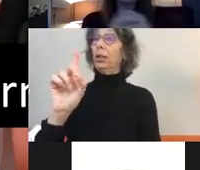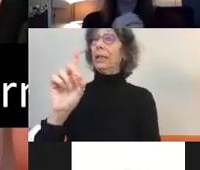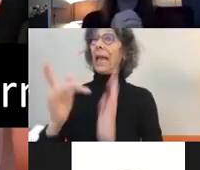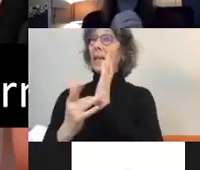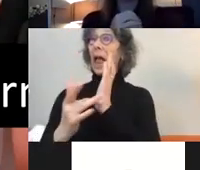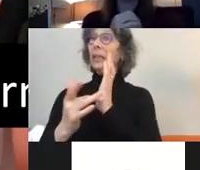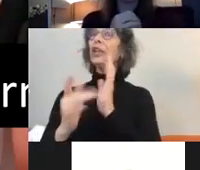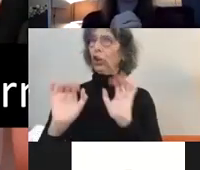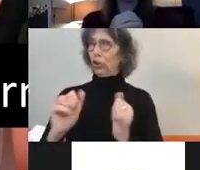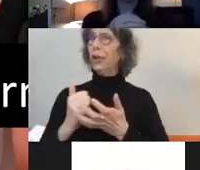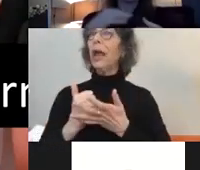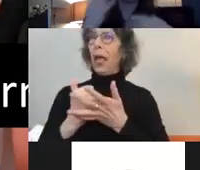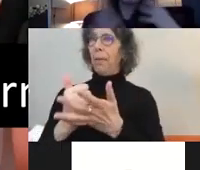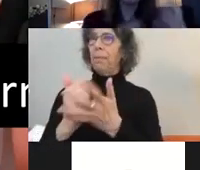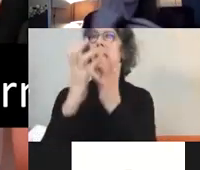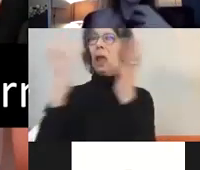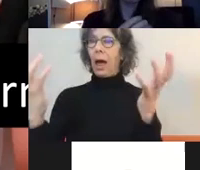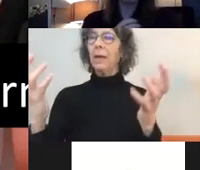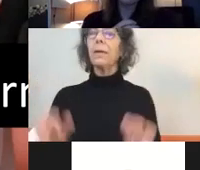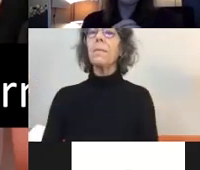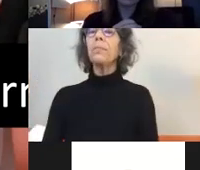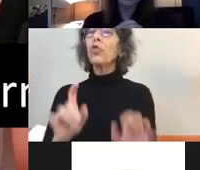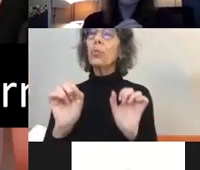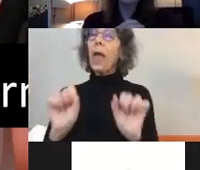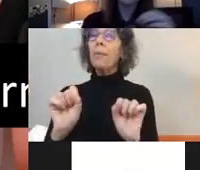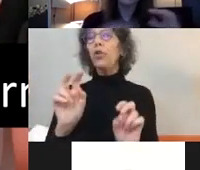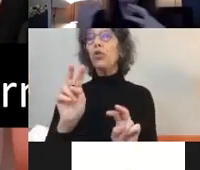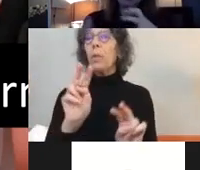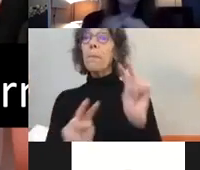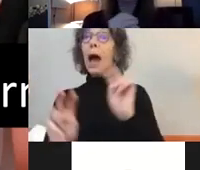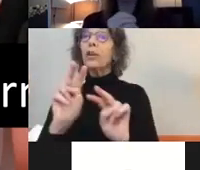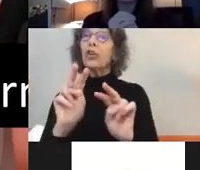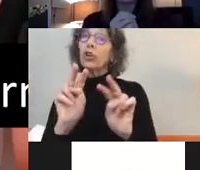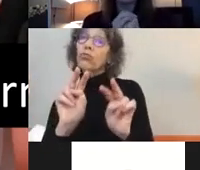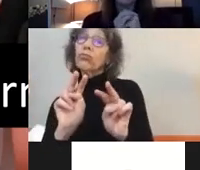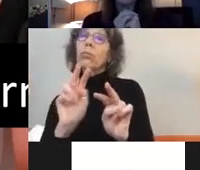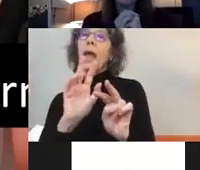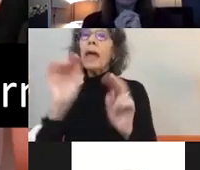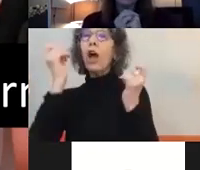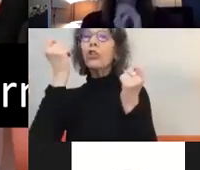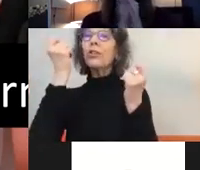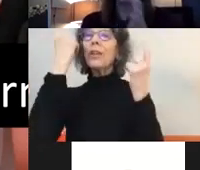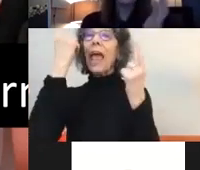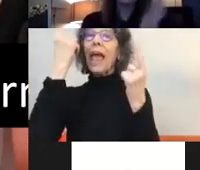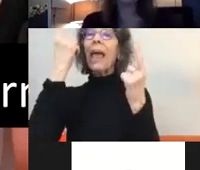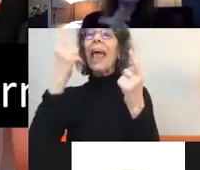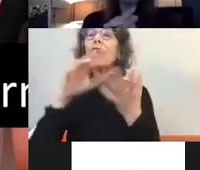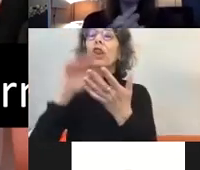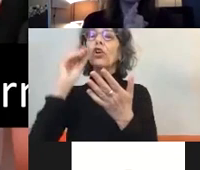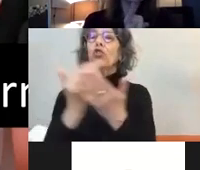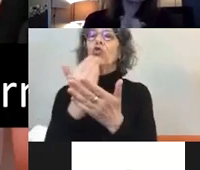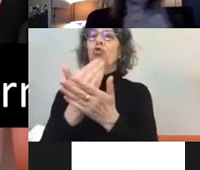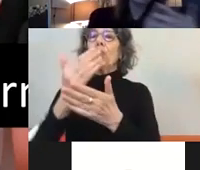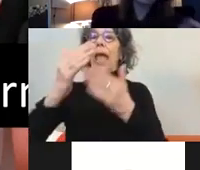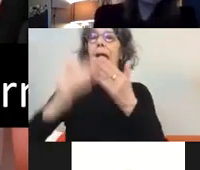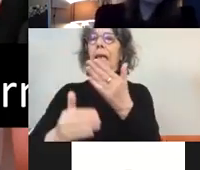endpoints. And by being able to monitor and understand and potentially bring in new endpoints, but also autoimmune